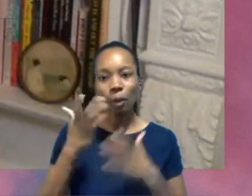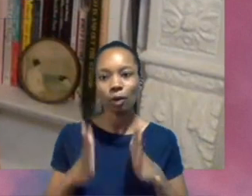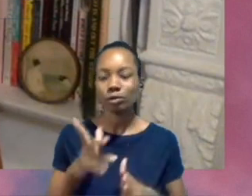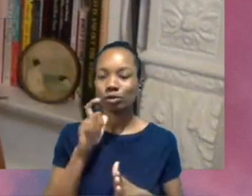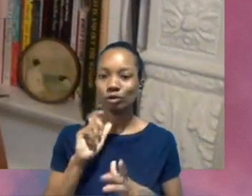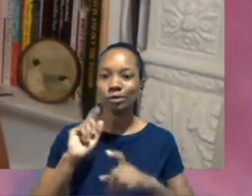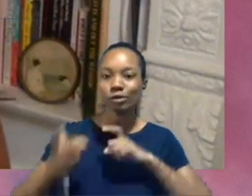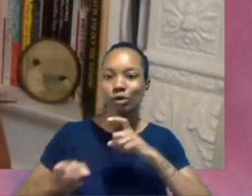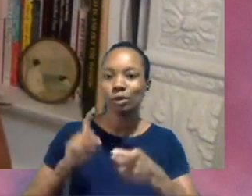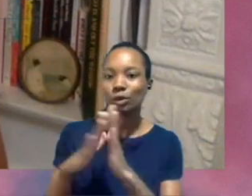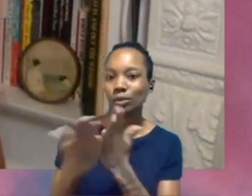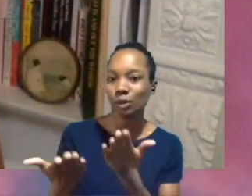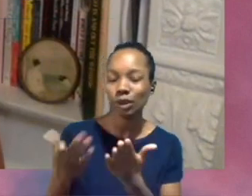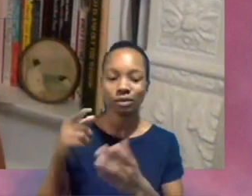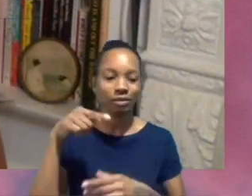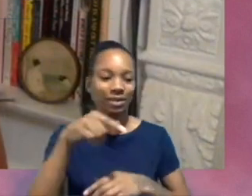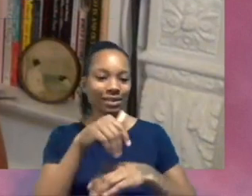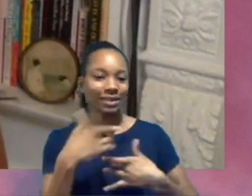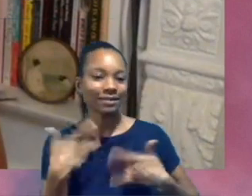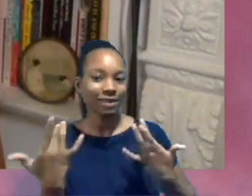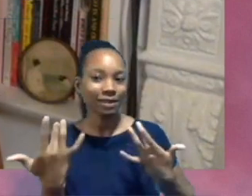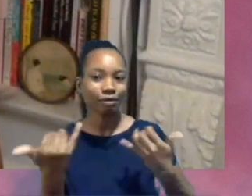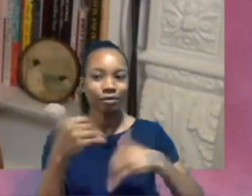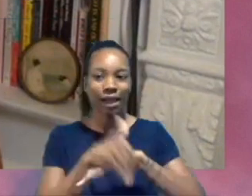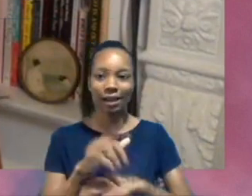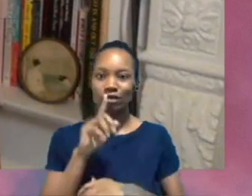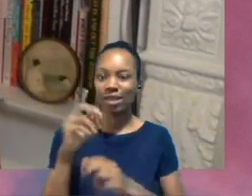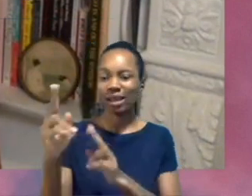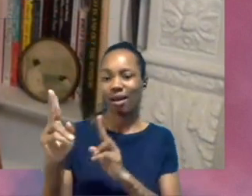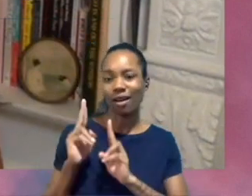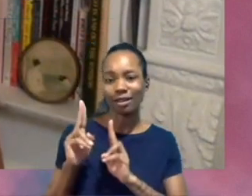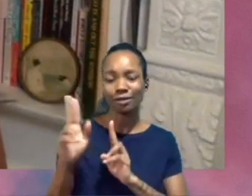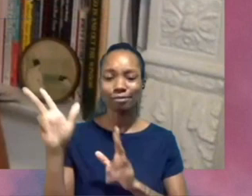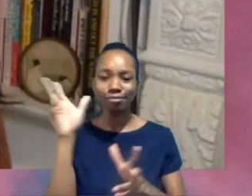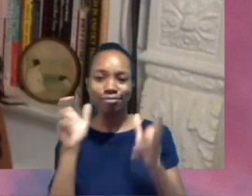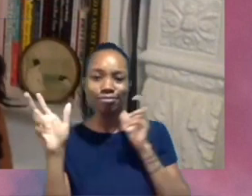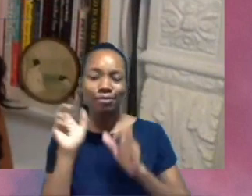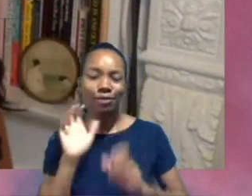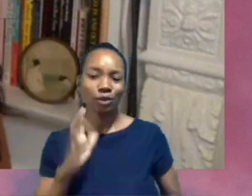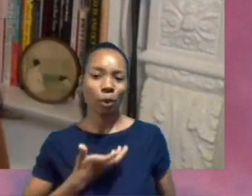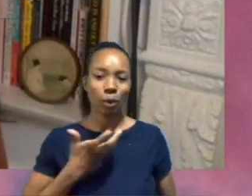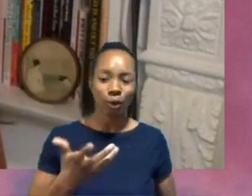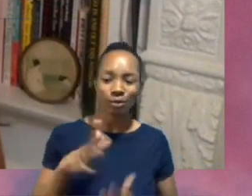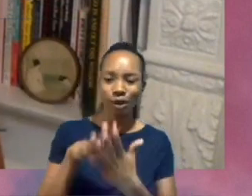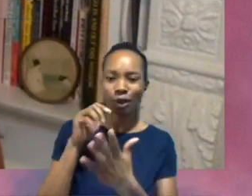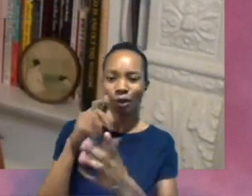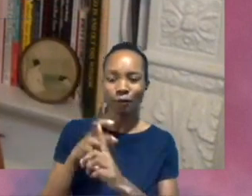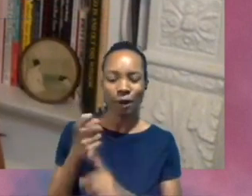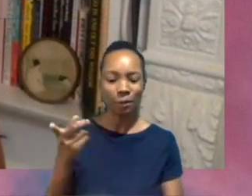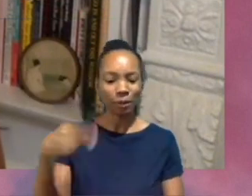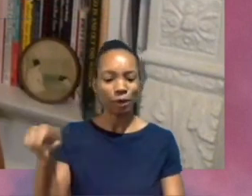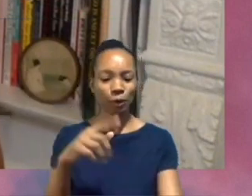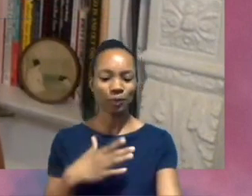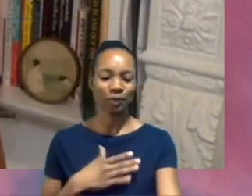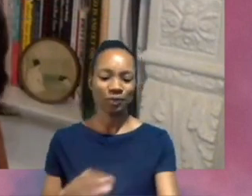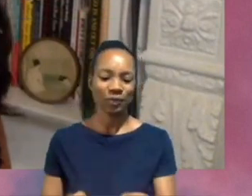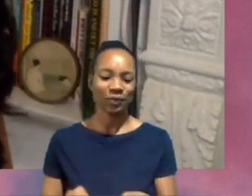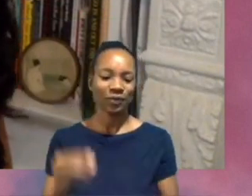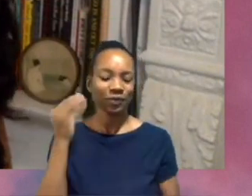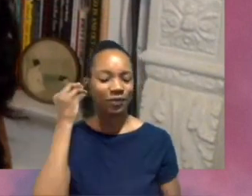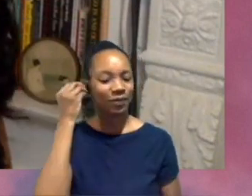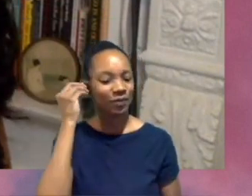to the evening. It is an honor to get to hear from you and learn from you. So here's my last poem. This poem